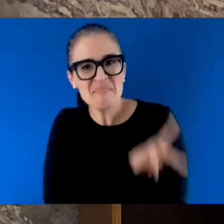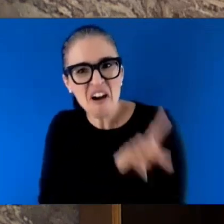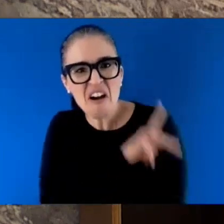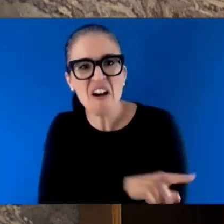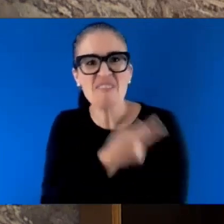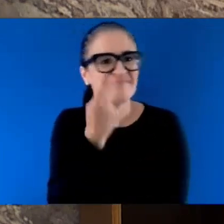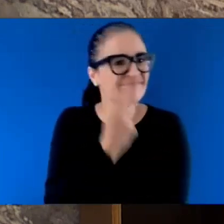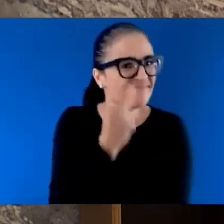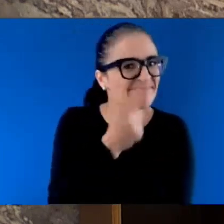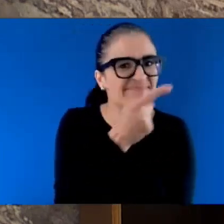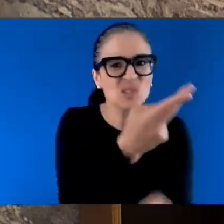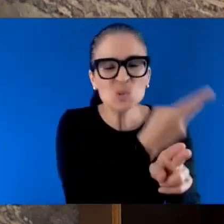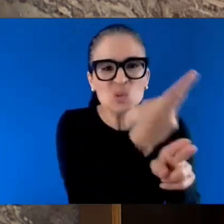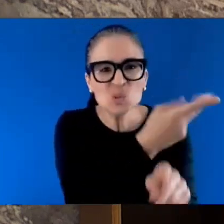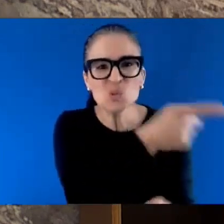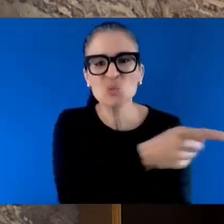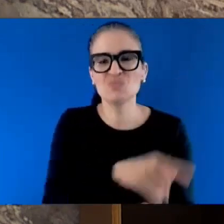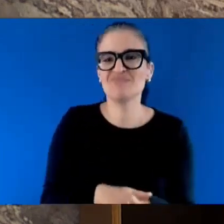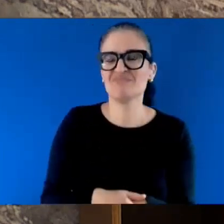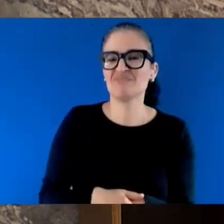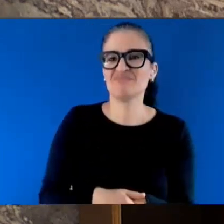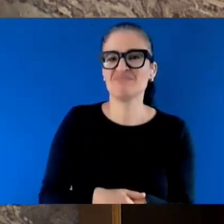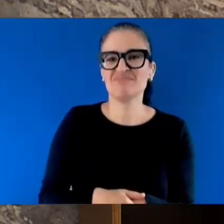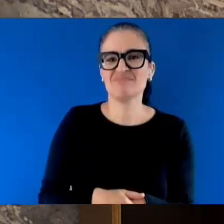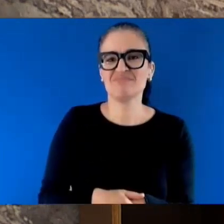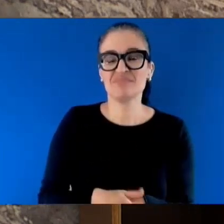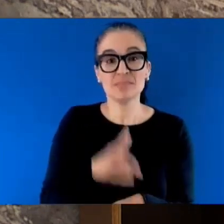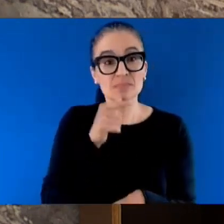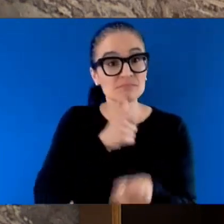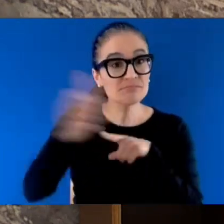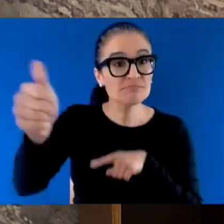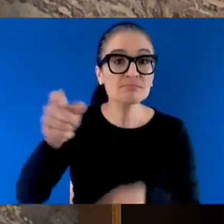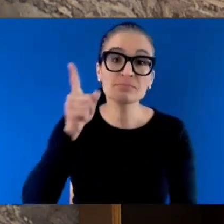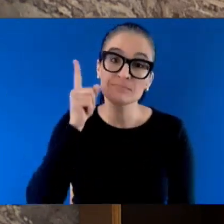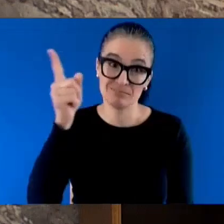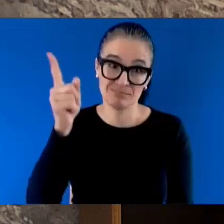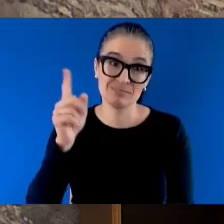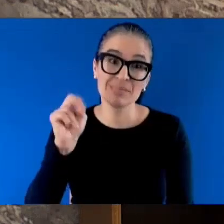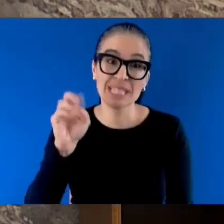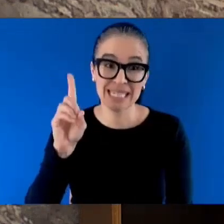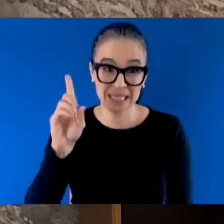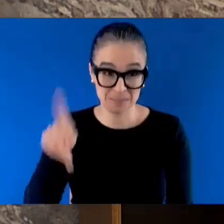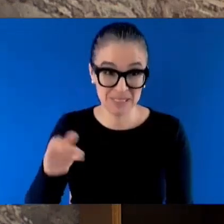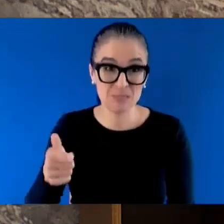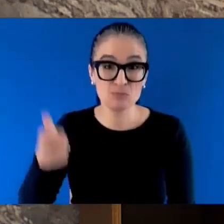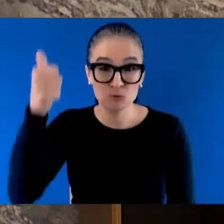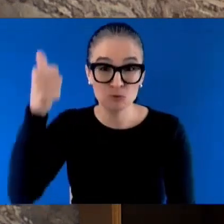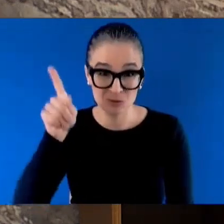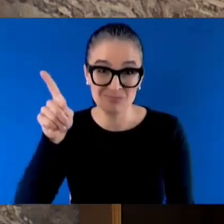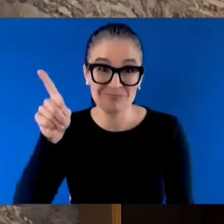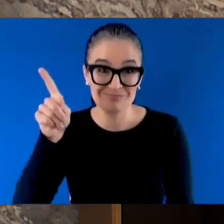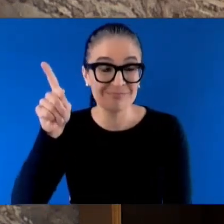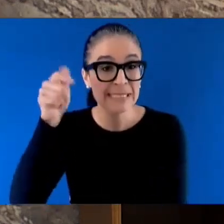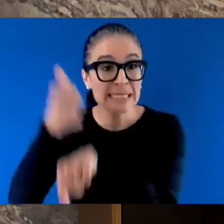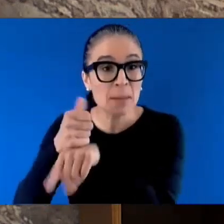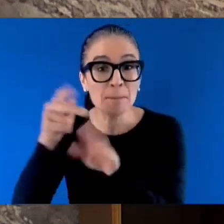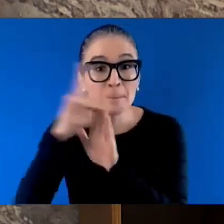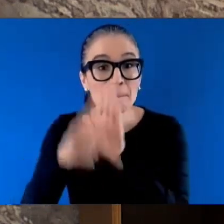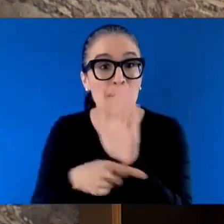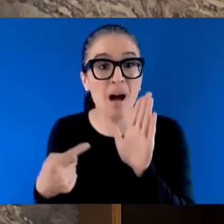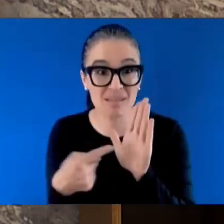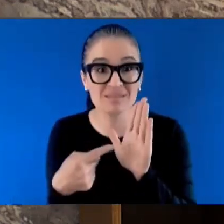it's this NDP Premier who made the deliberate policy choice to send British Columbians careening down the path